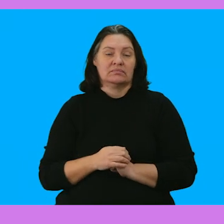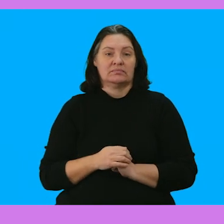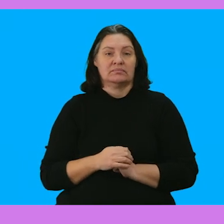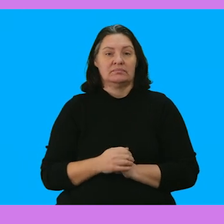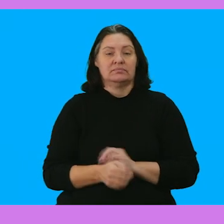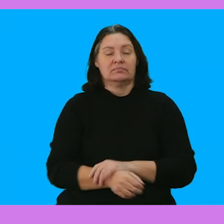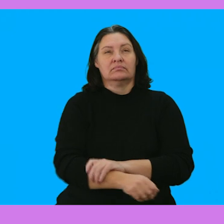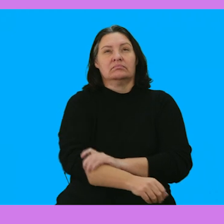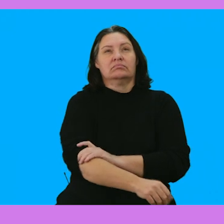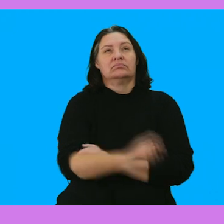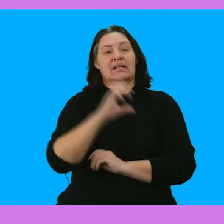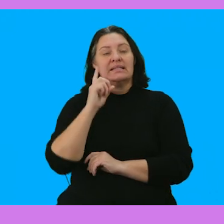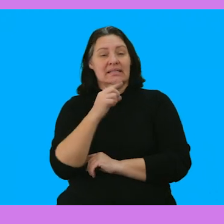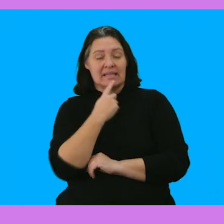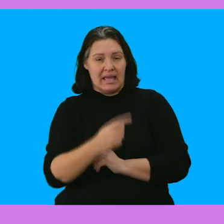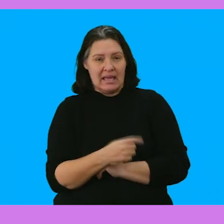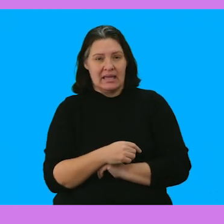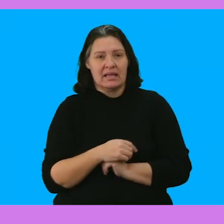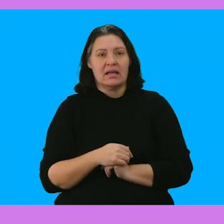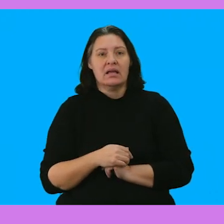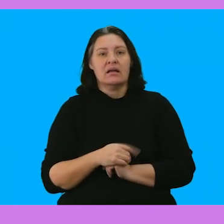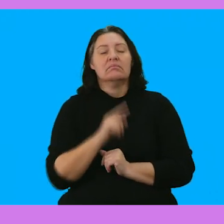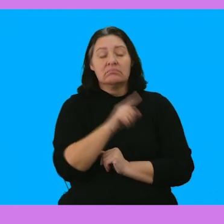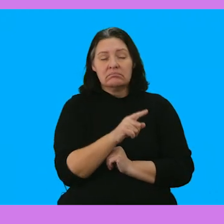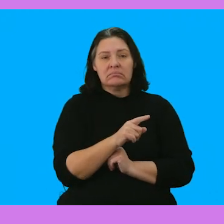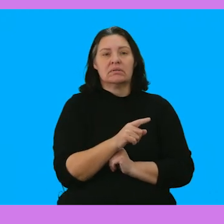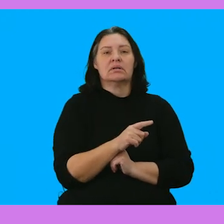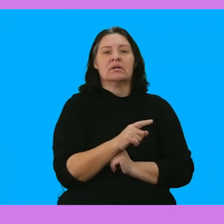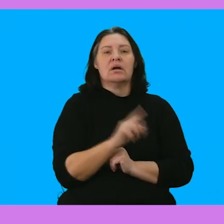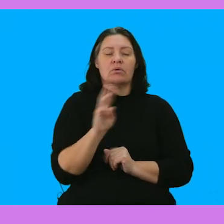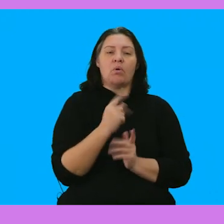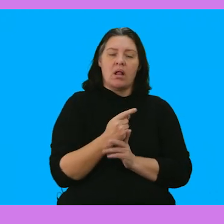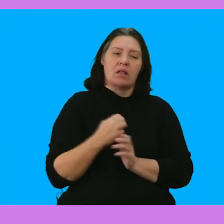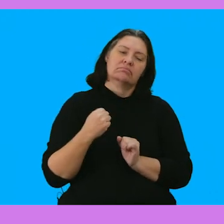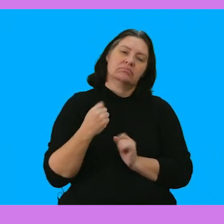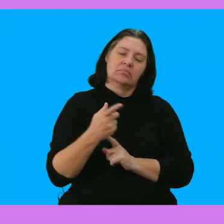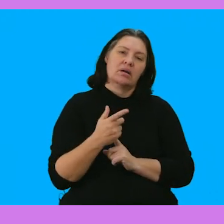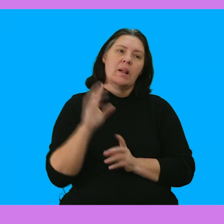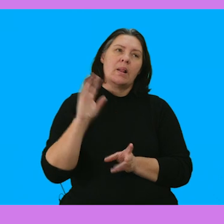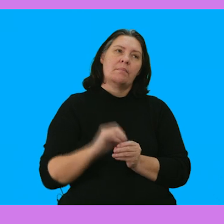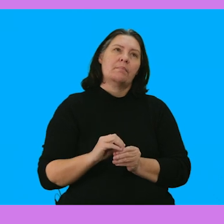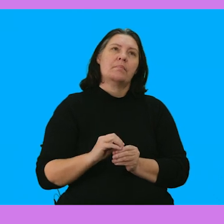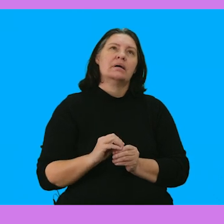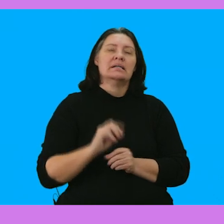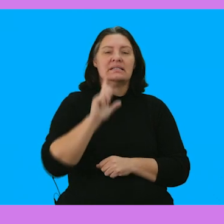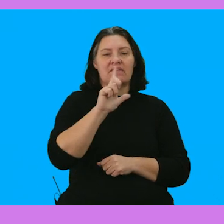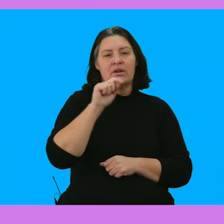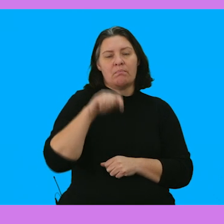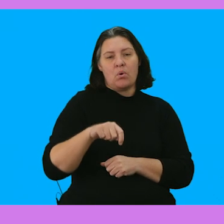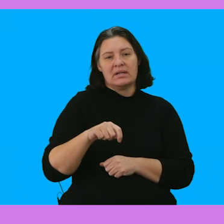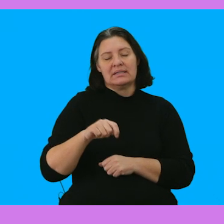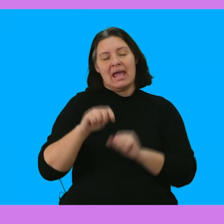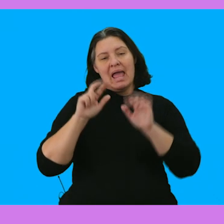question. Number D says, the minibus that Wickes will be traveling in consumes